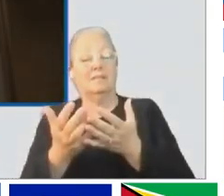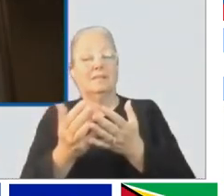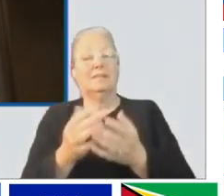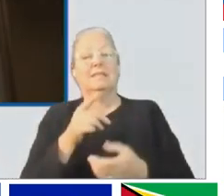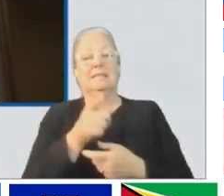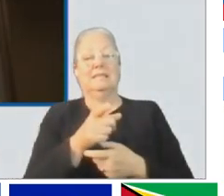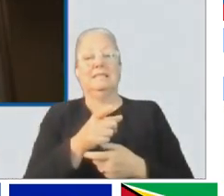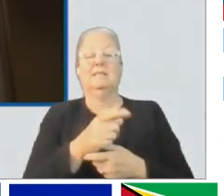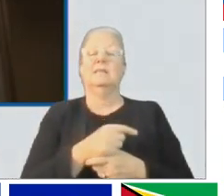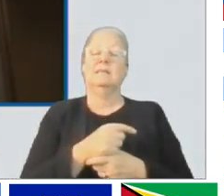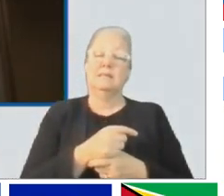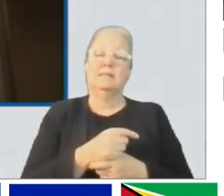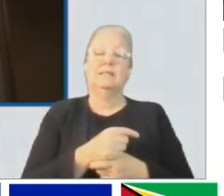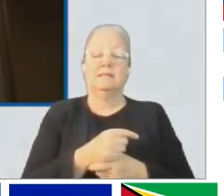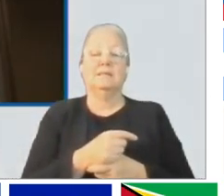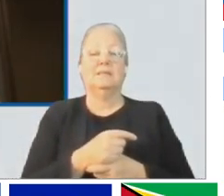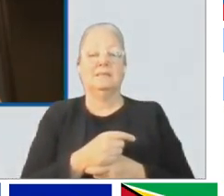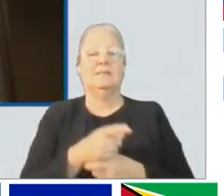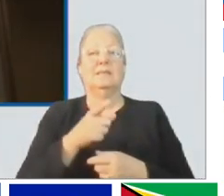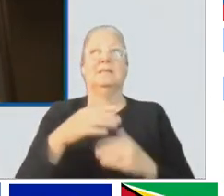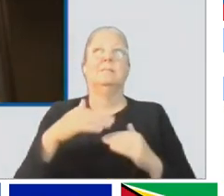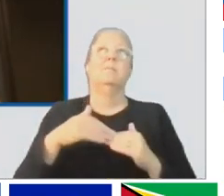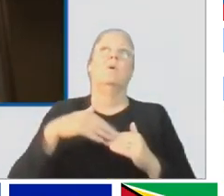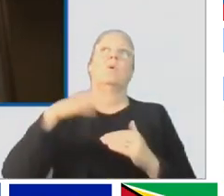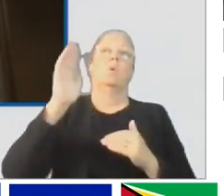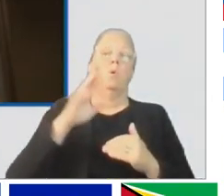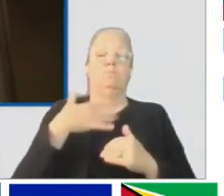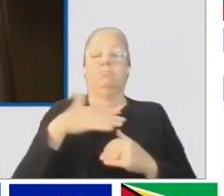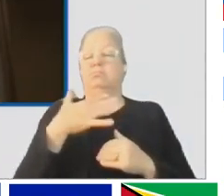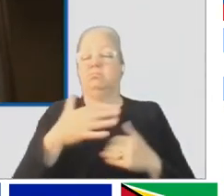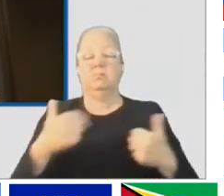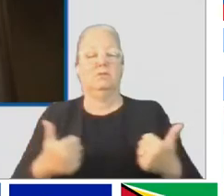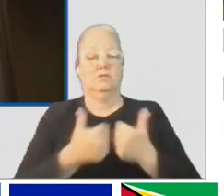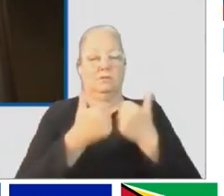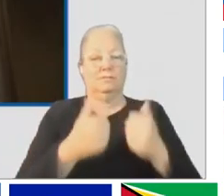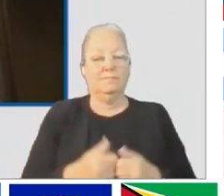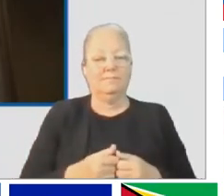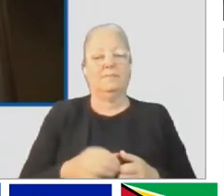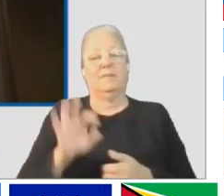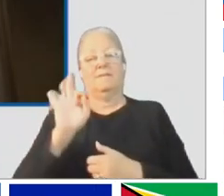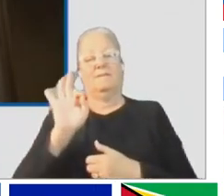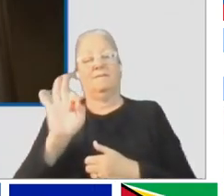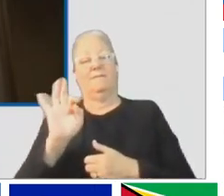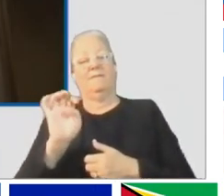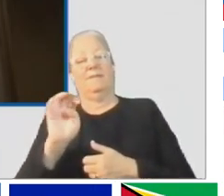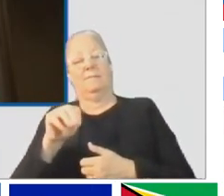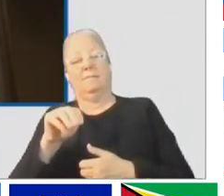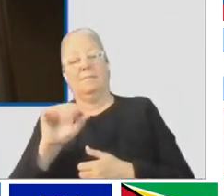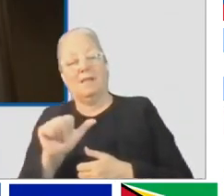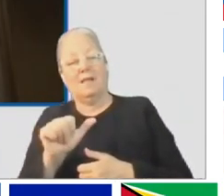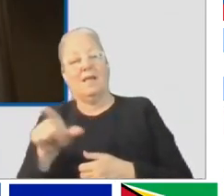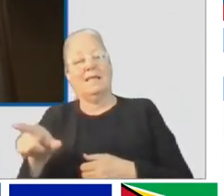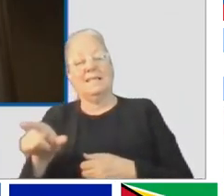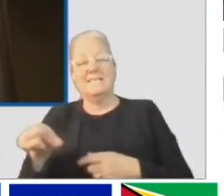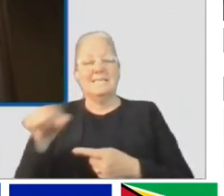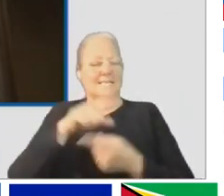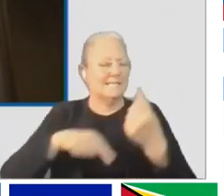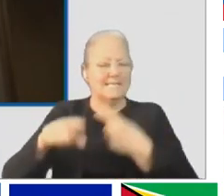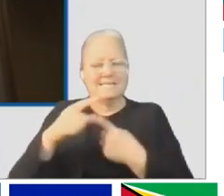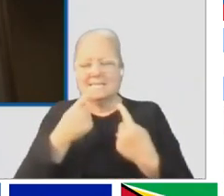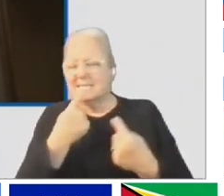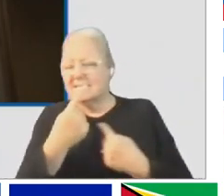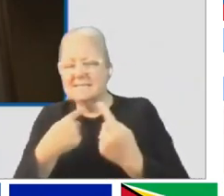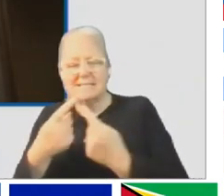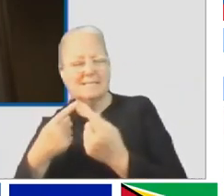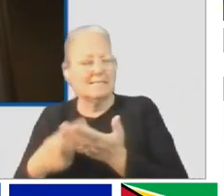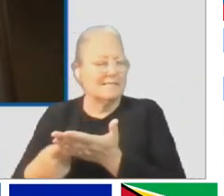efforts much more challenging. FEMA and partners at all levels of government developed plans to adapt response and recovery operations